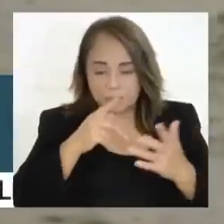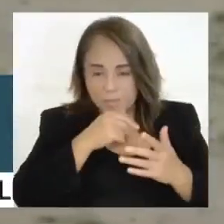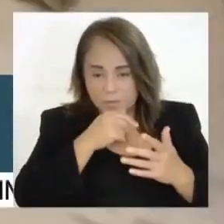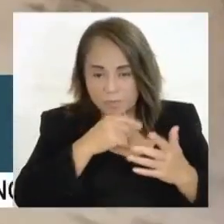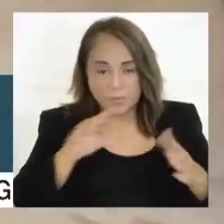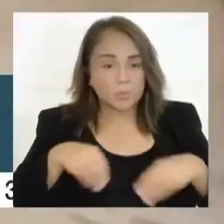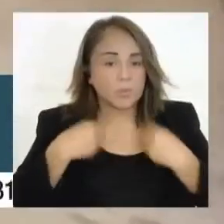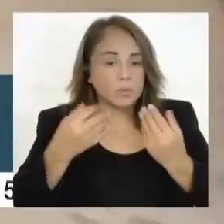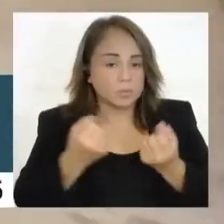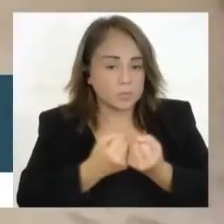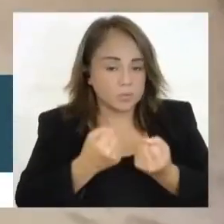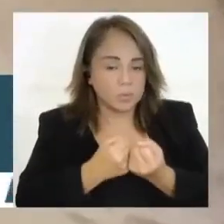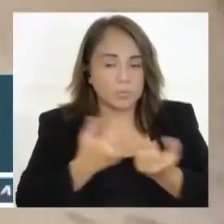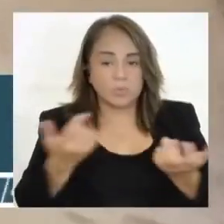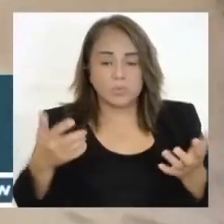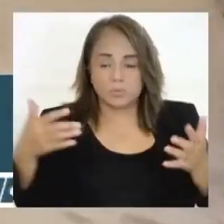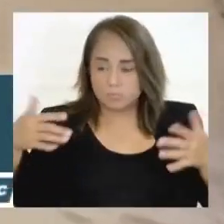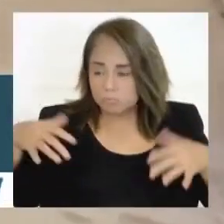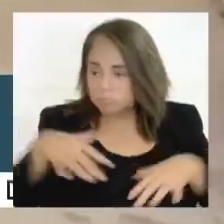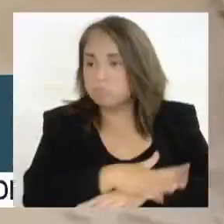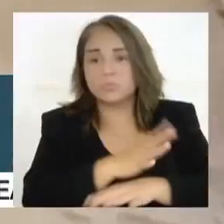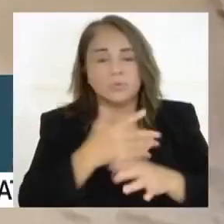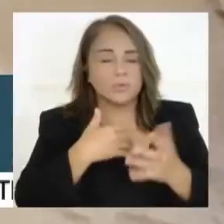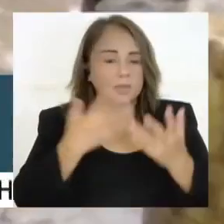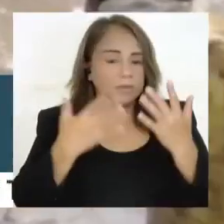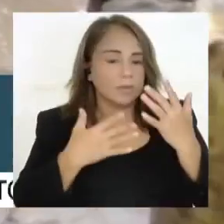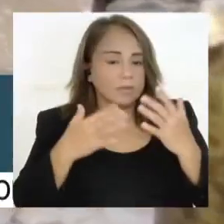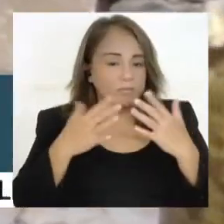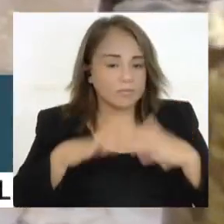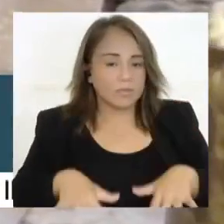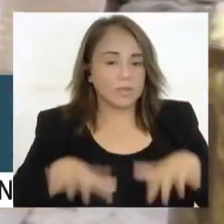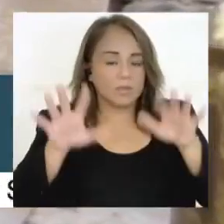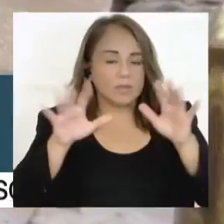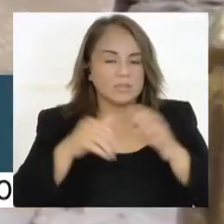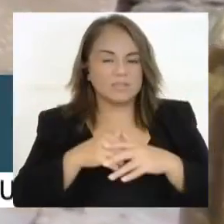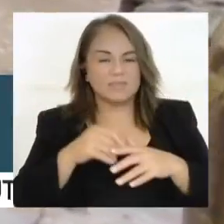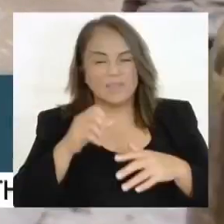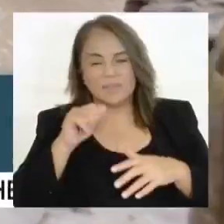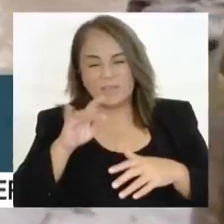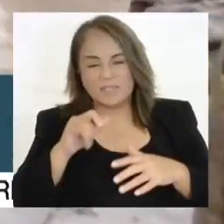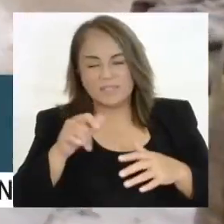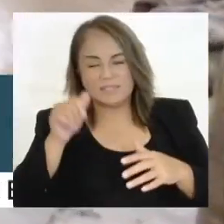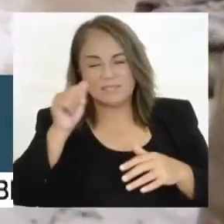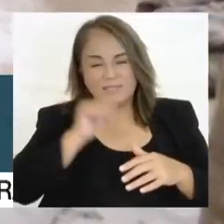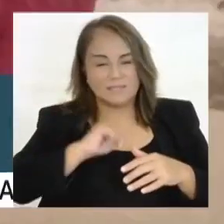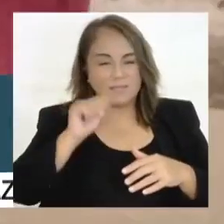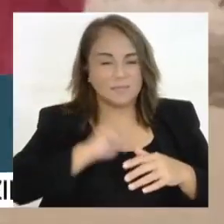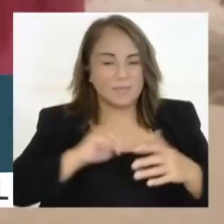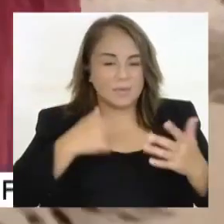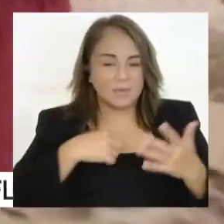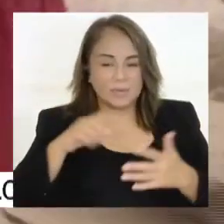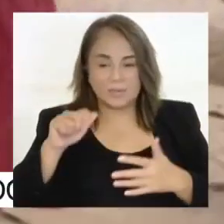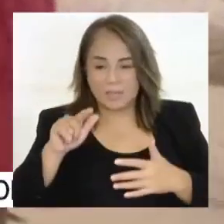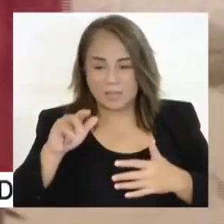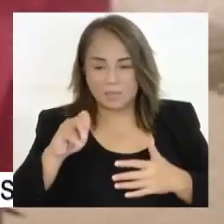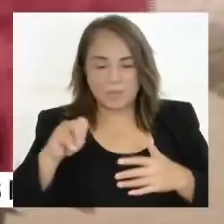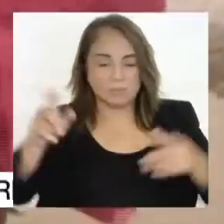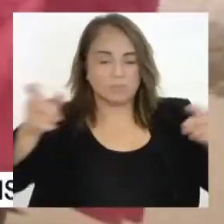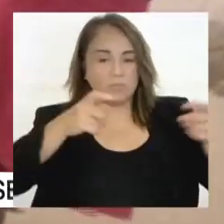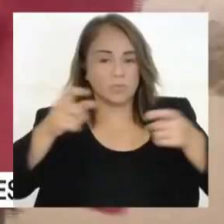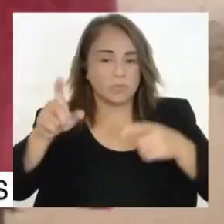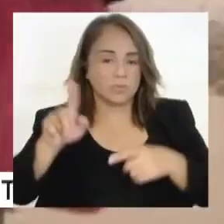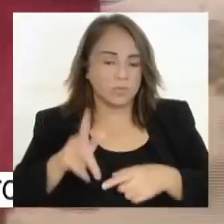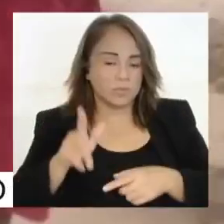support for those hit by the floods. Afghanistan has endured a shortfall in aid after the Taliban took over the government in